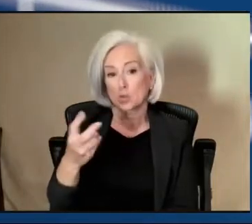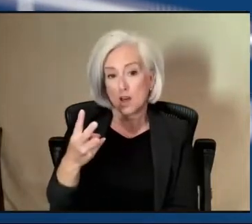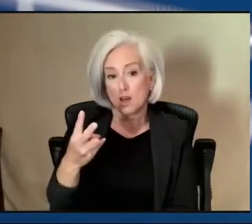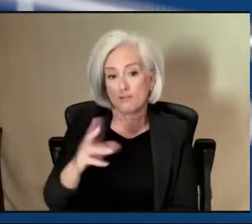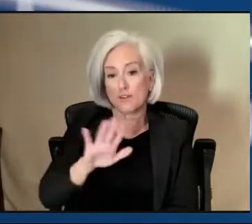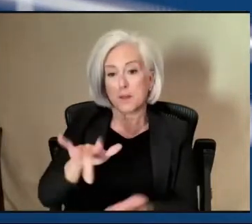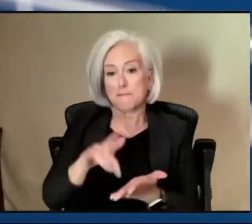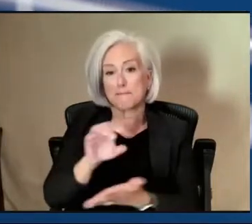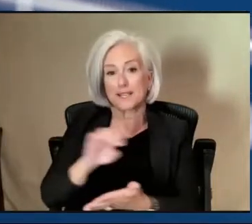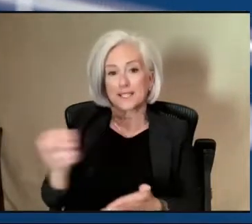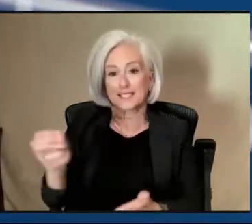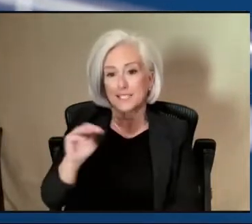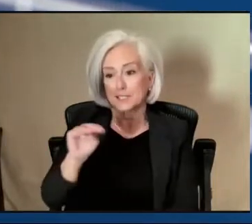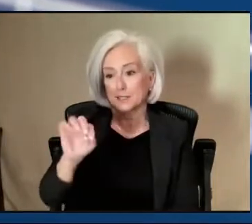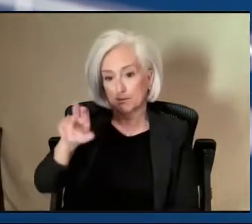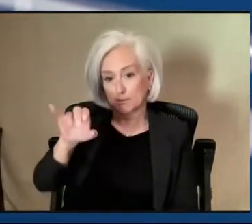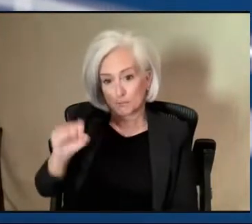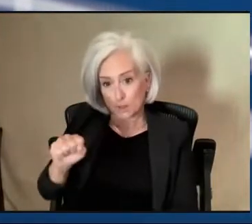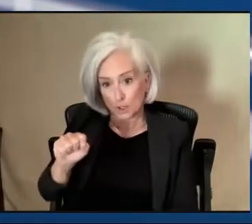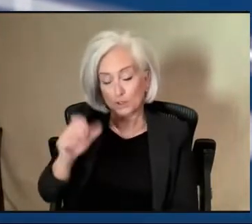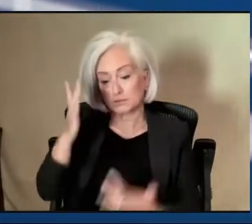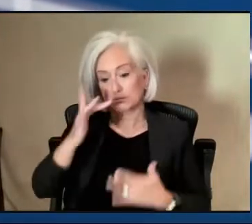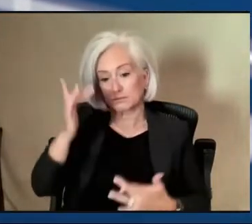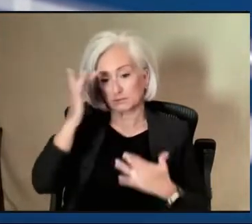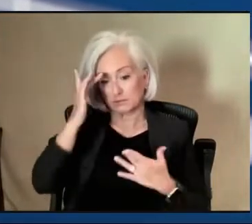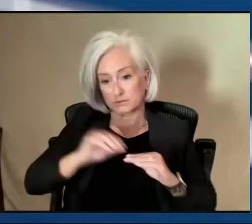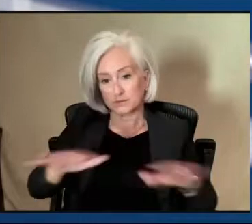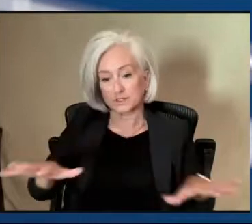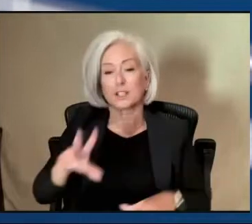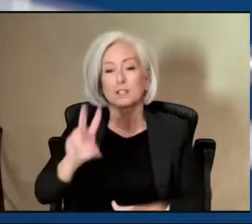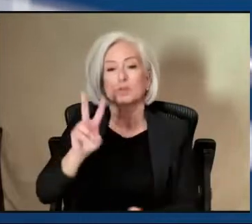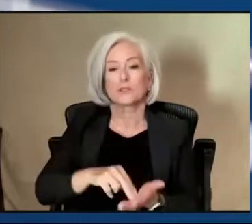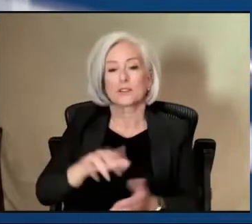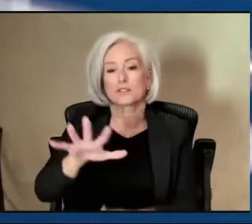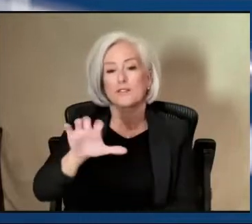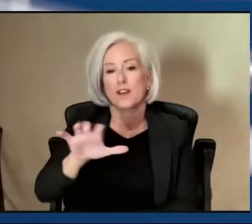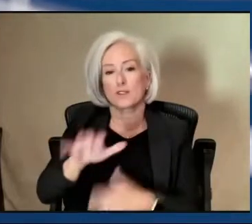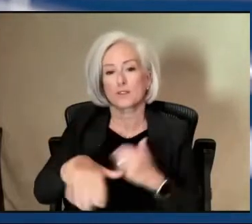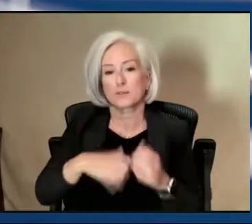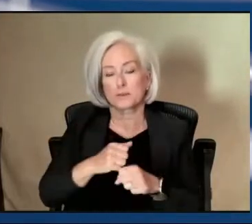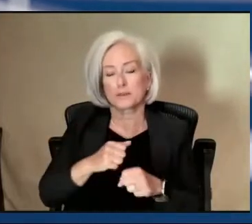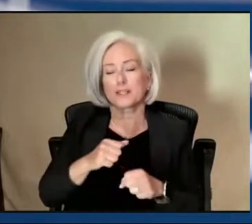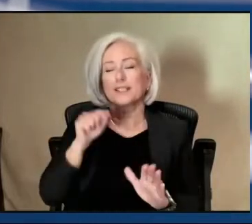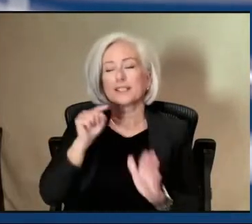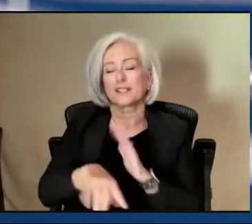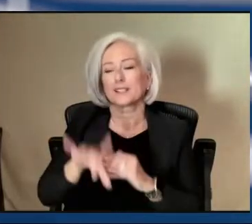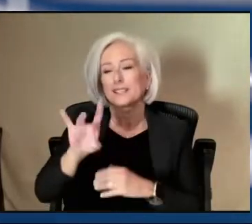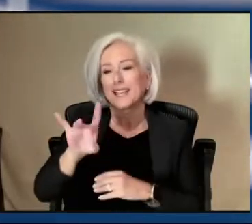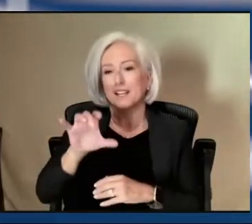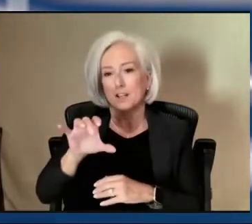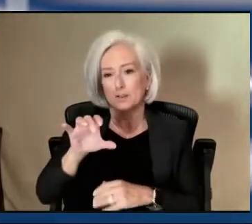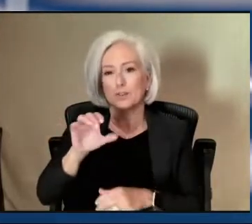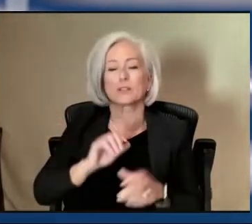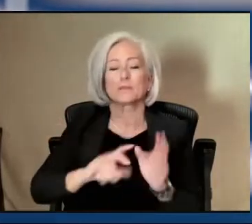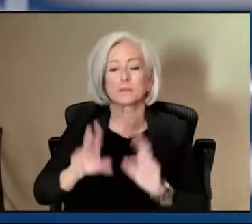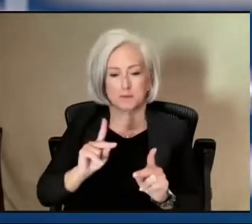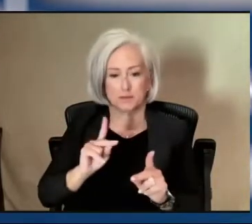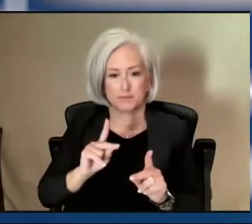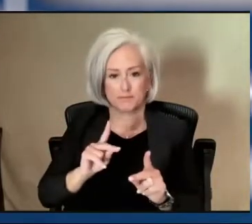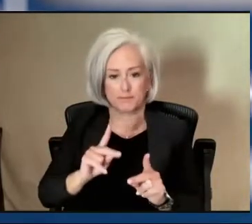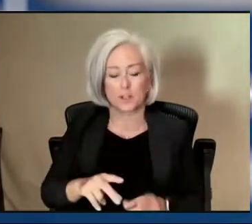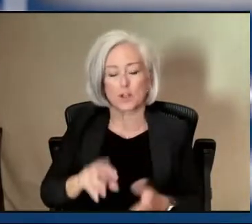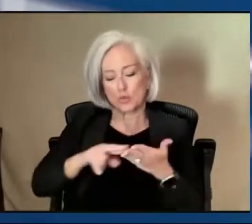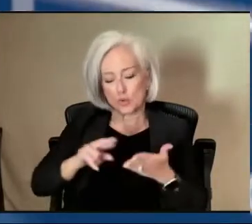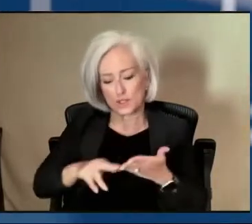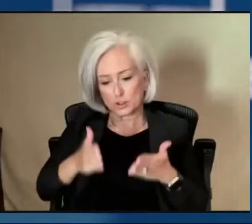or MERS, infected 2,500 people and killed 800. Researchers continue to study and develop vaccines for